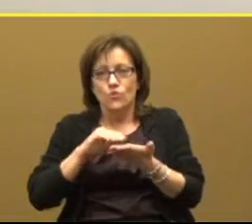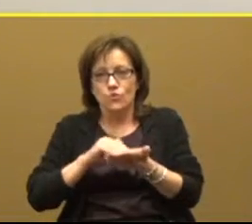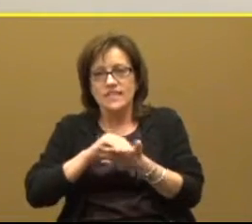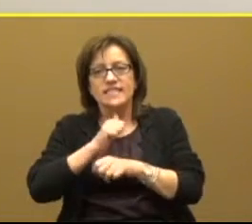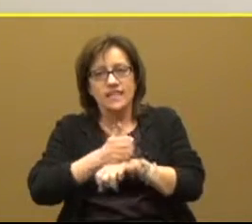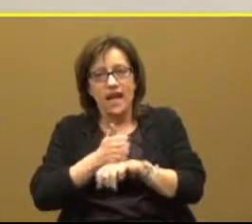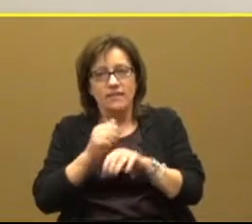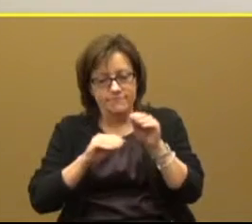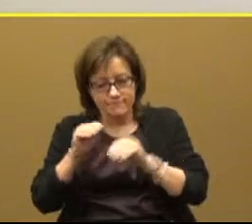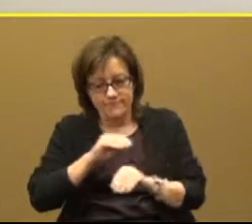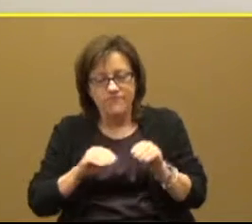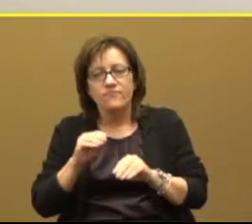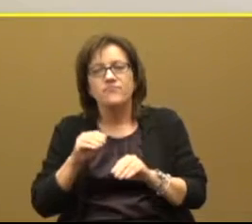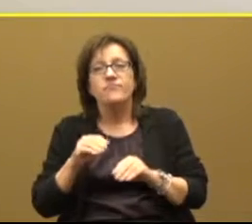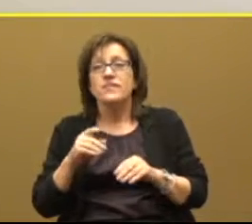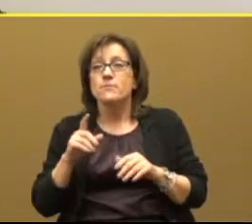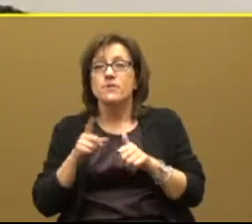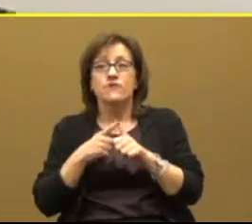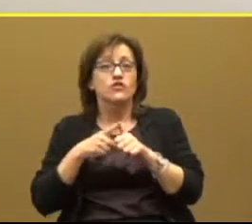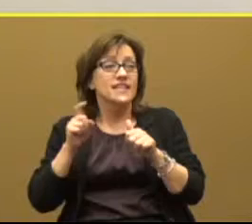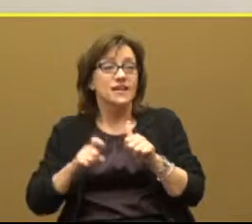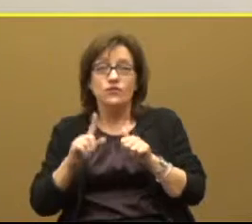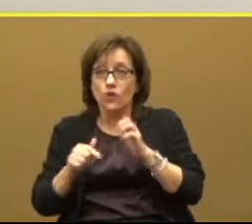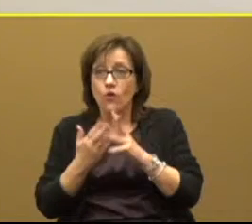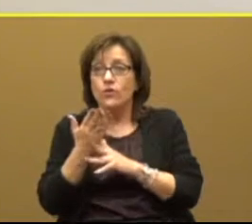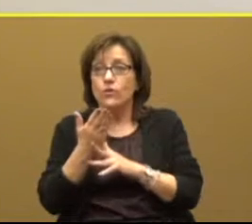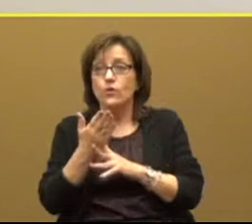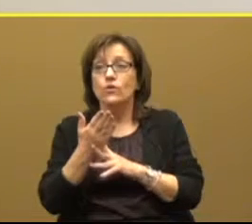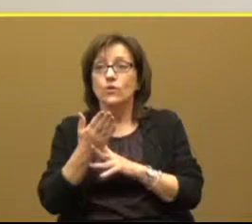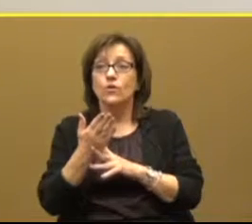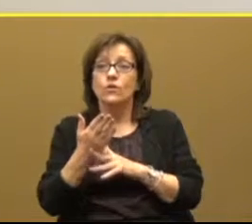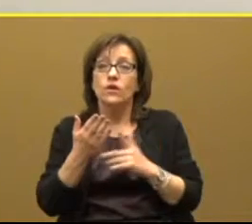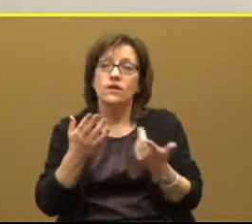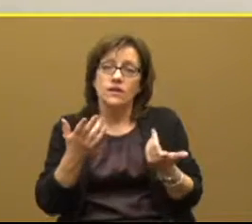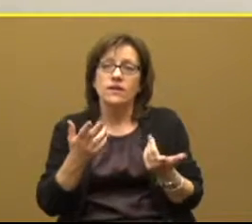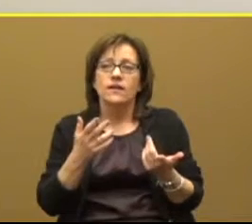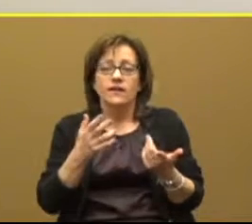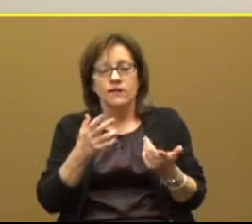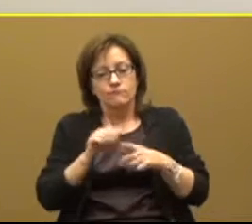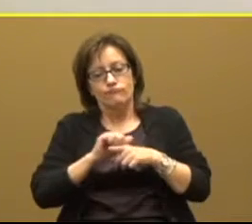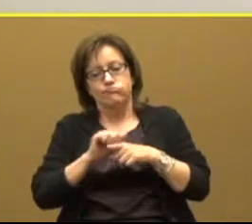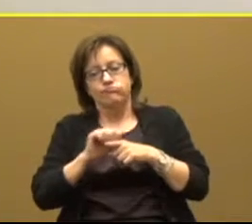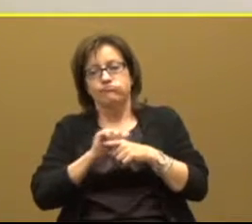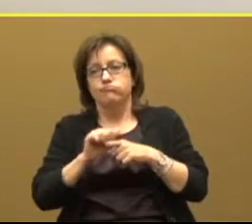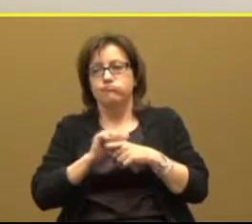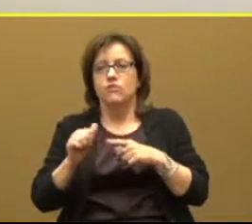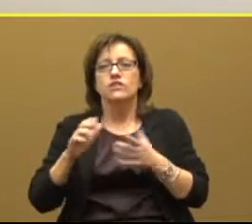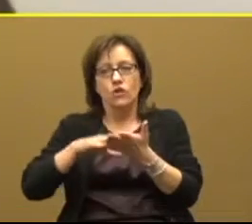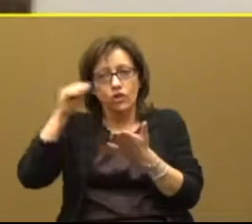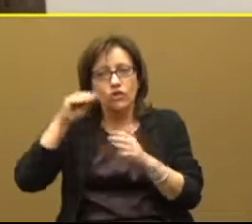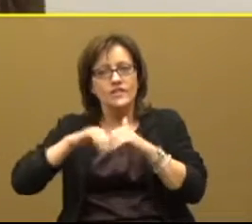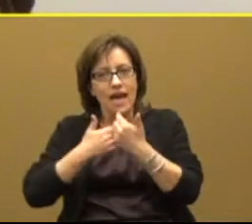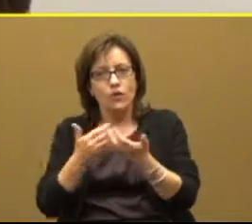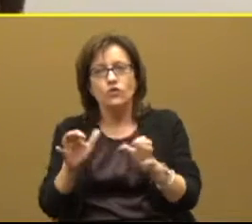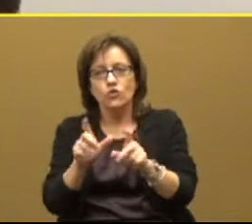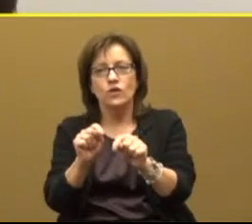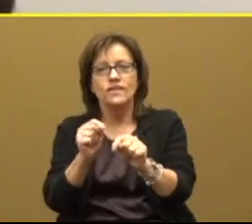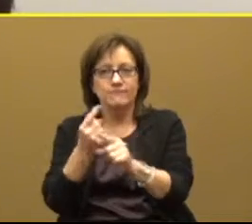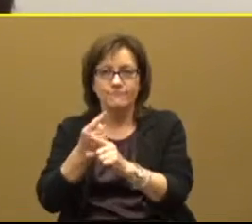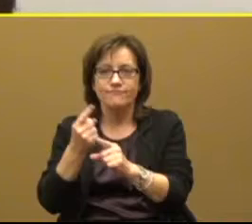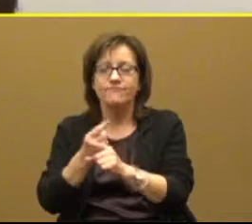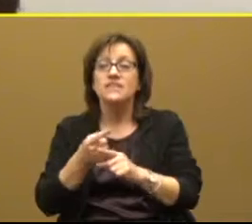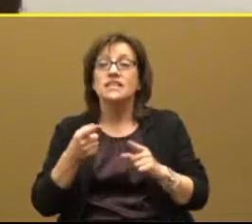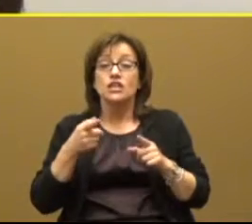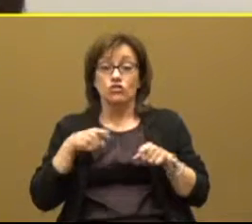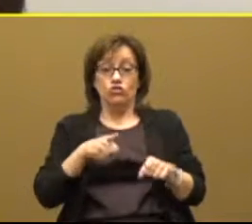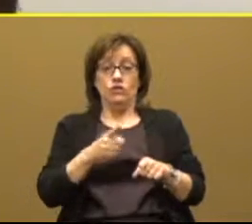they have to go through non-examples to learn how to do it appropriately. So in that preference assessment, when you